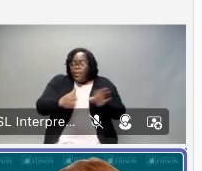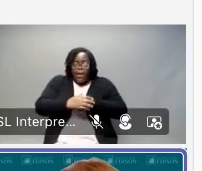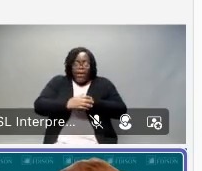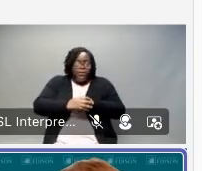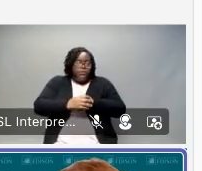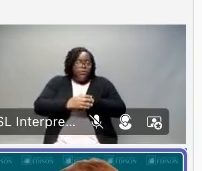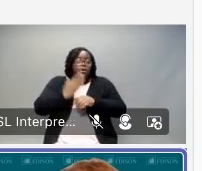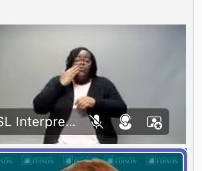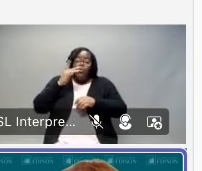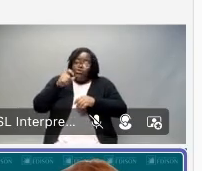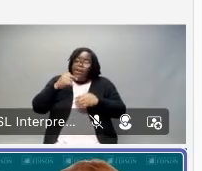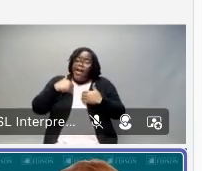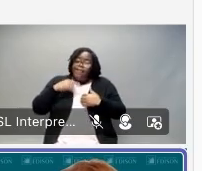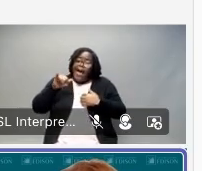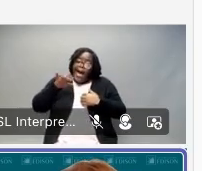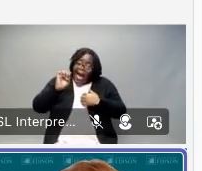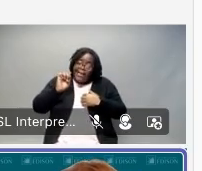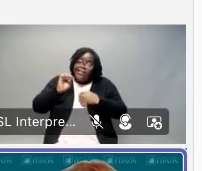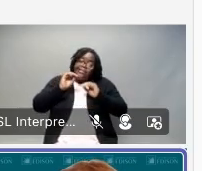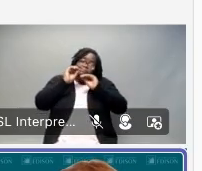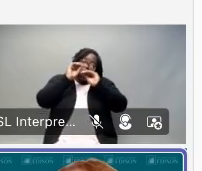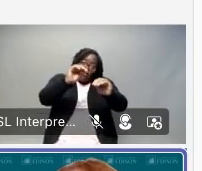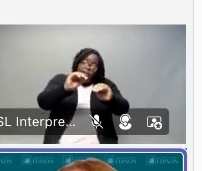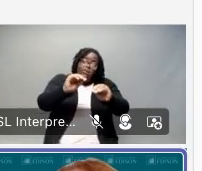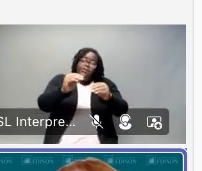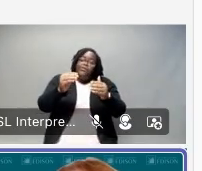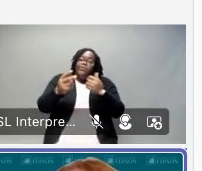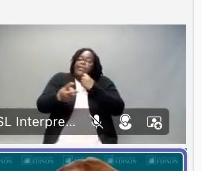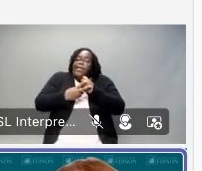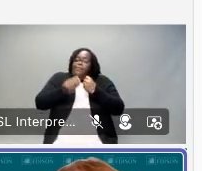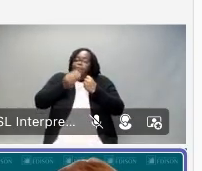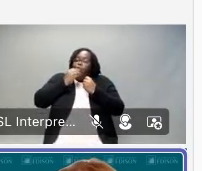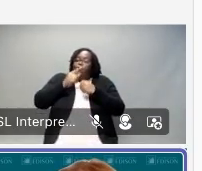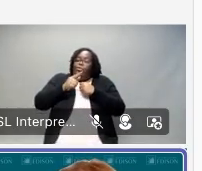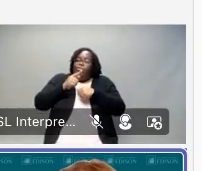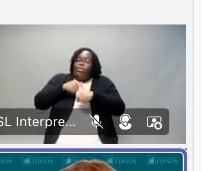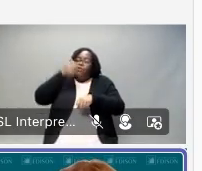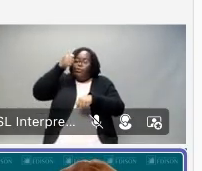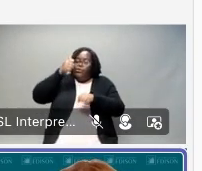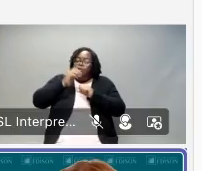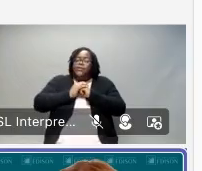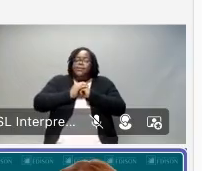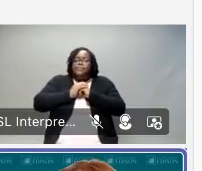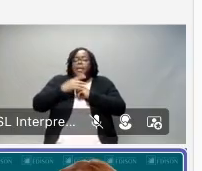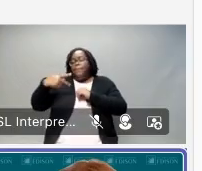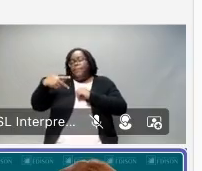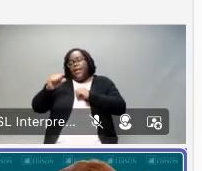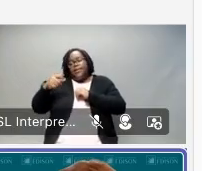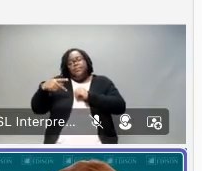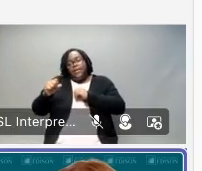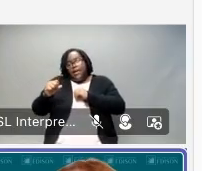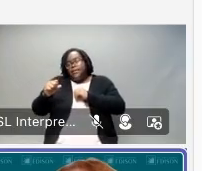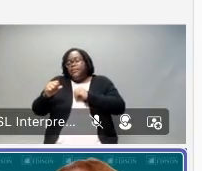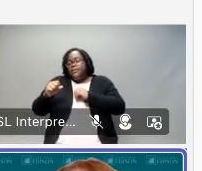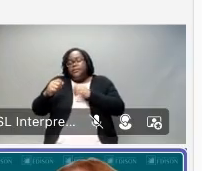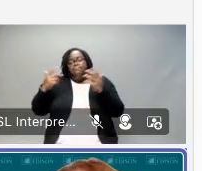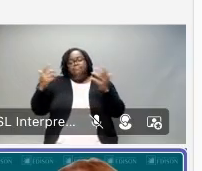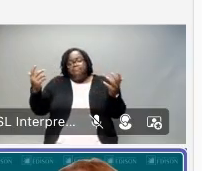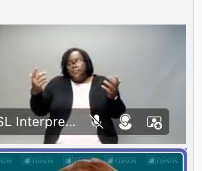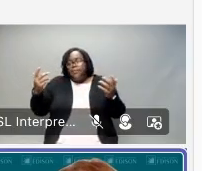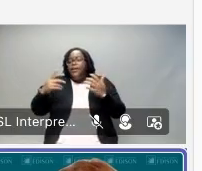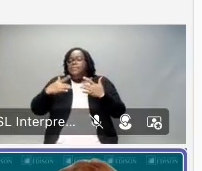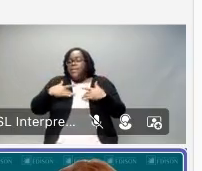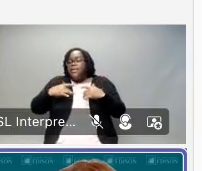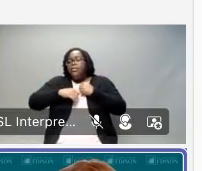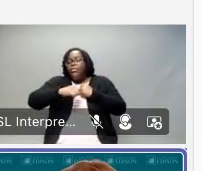freezer, refrigerator to keep your food fresh longer. PSPS events are long, and we